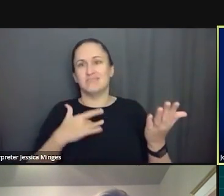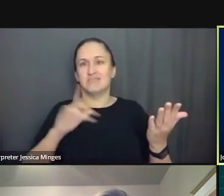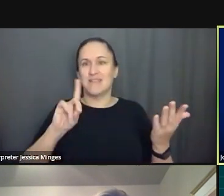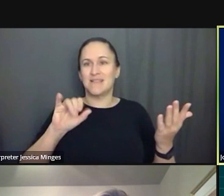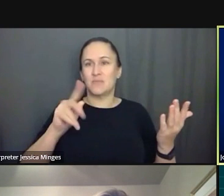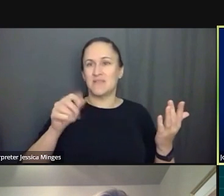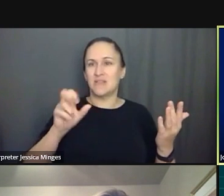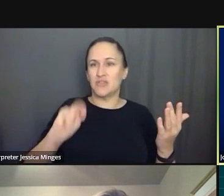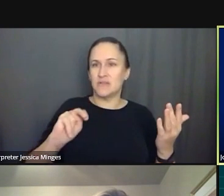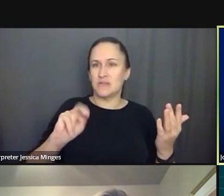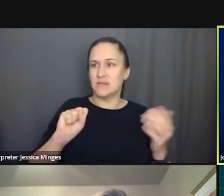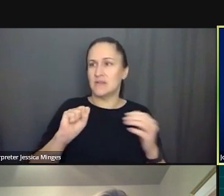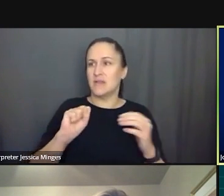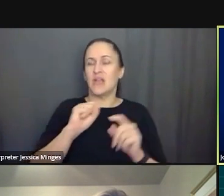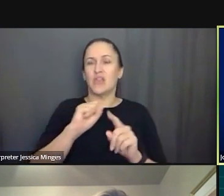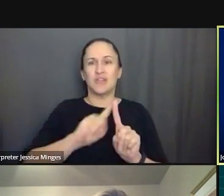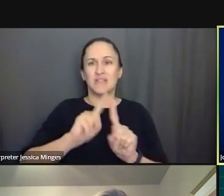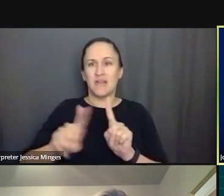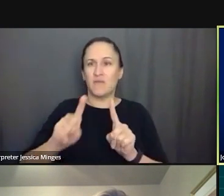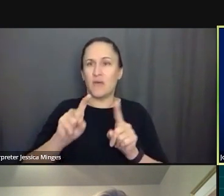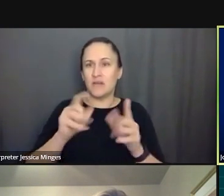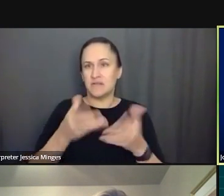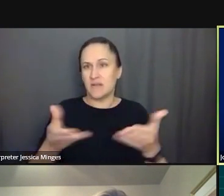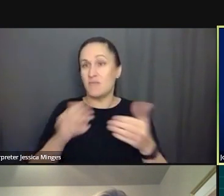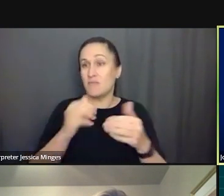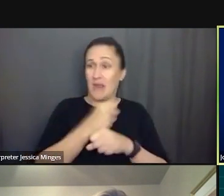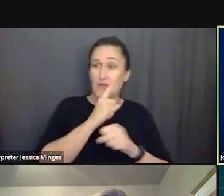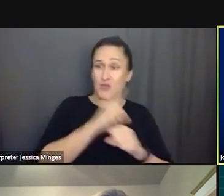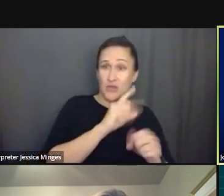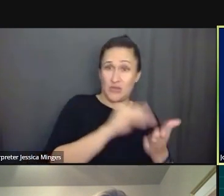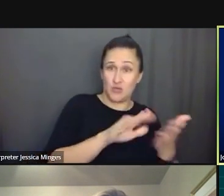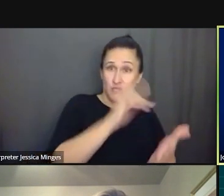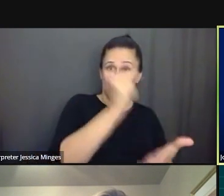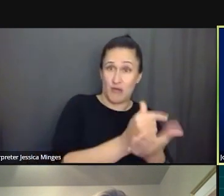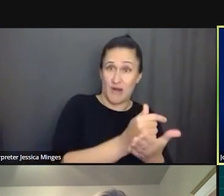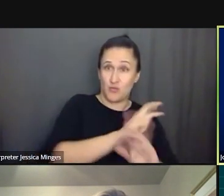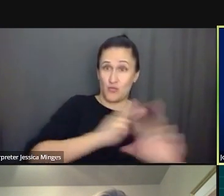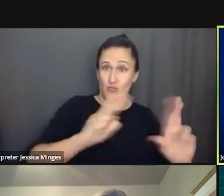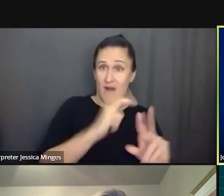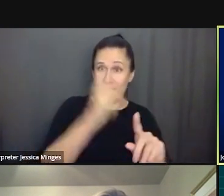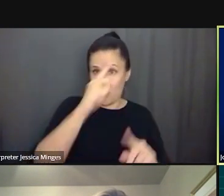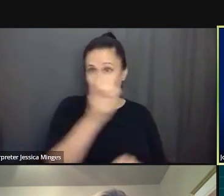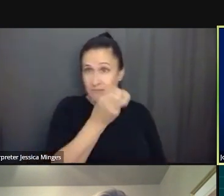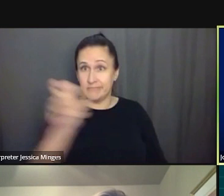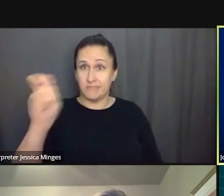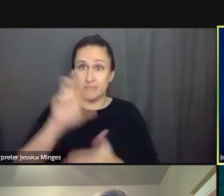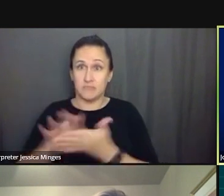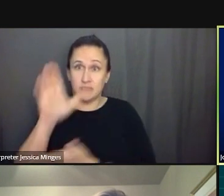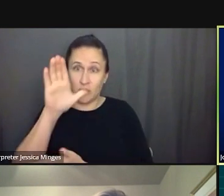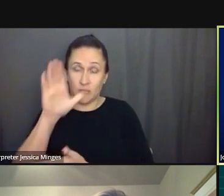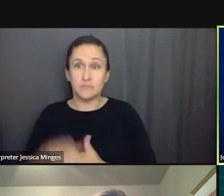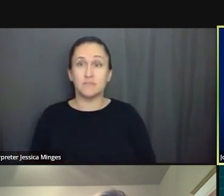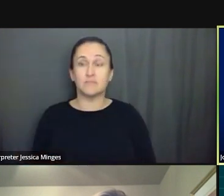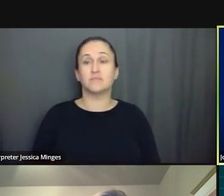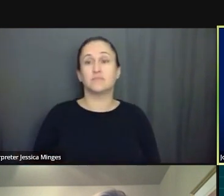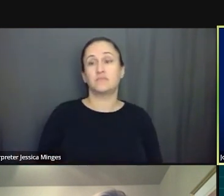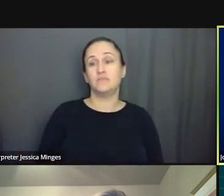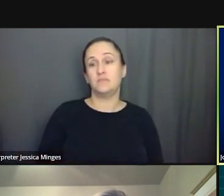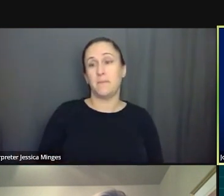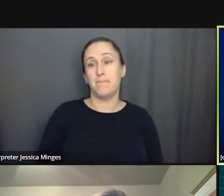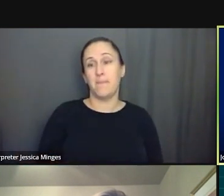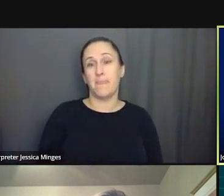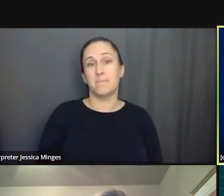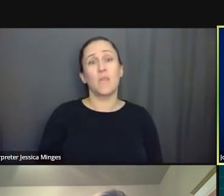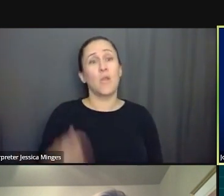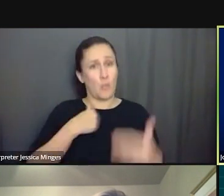for making sure that students are graduating ready for what they need to have come next. So we did get a very